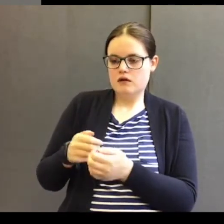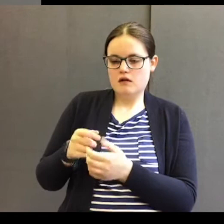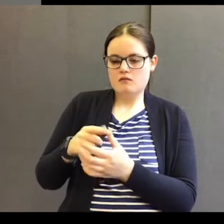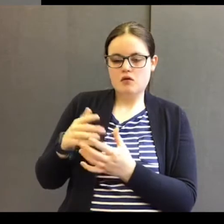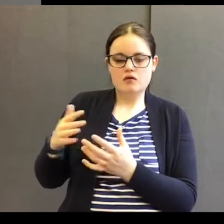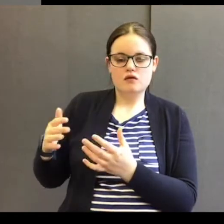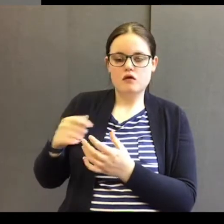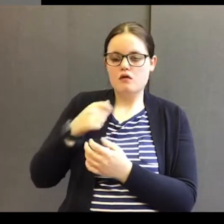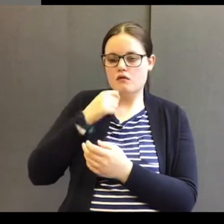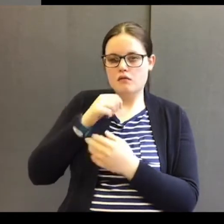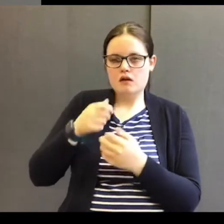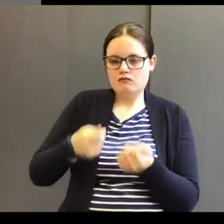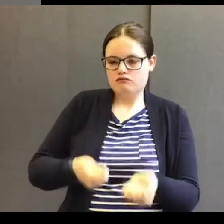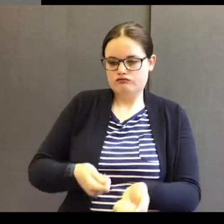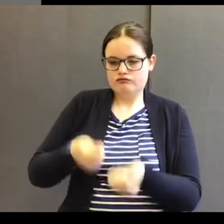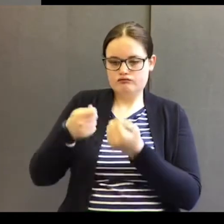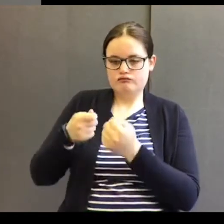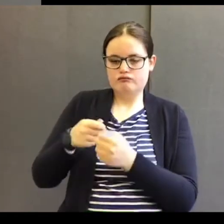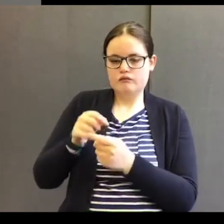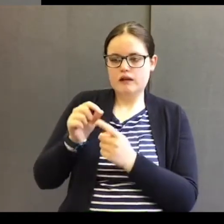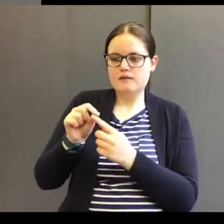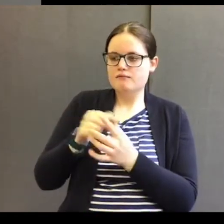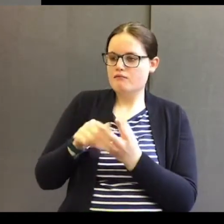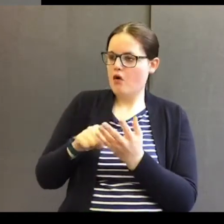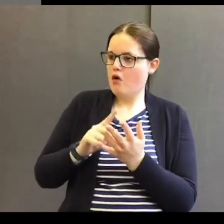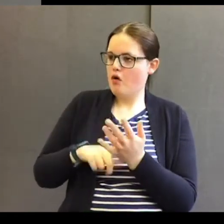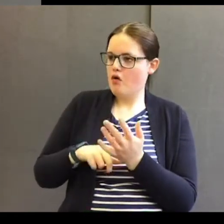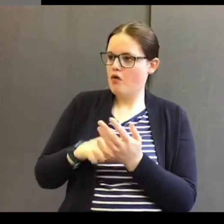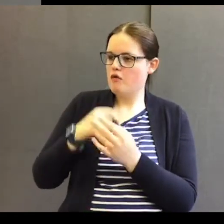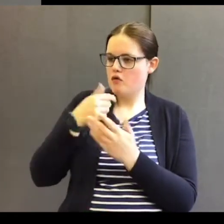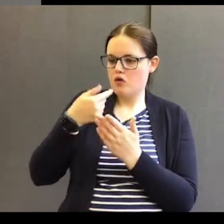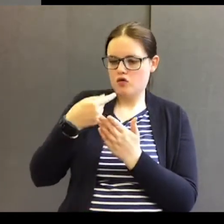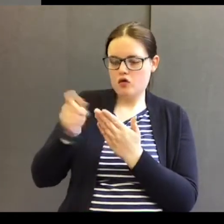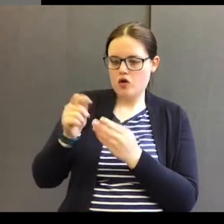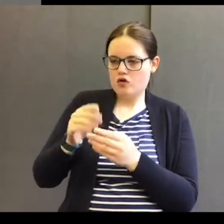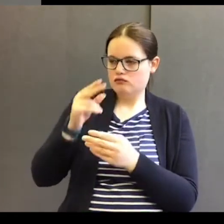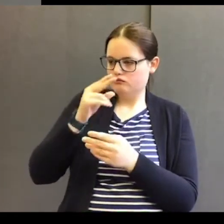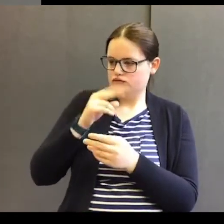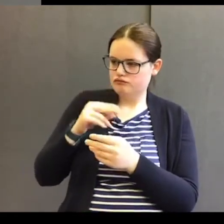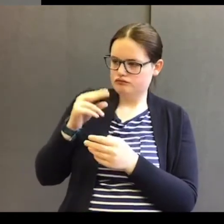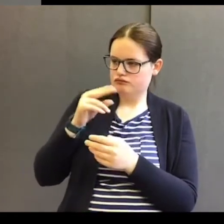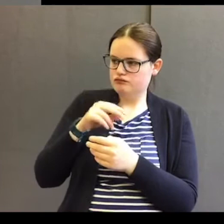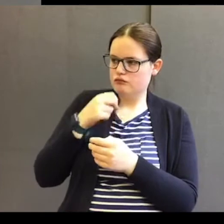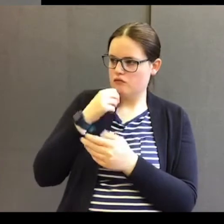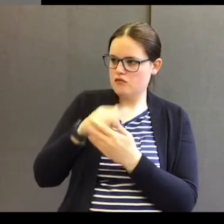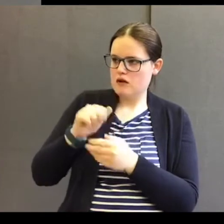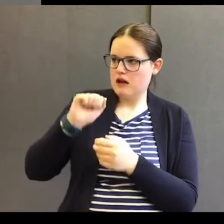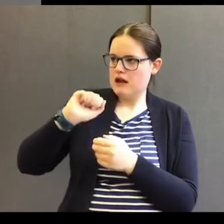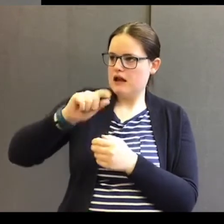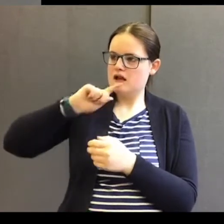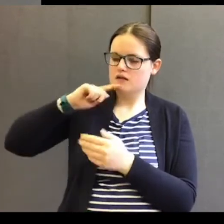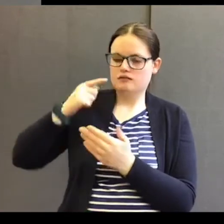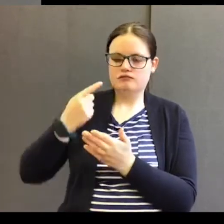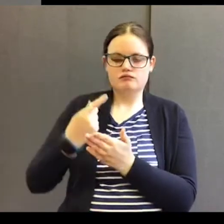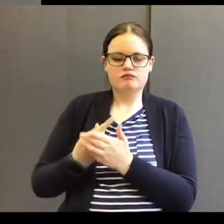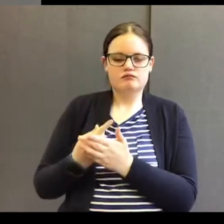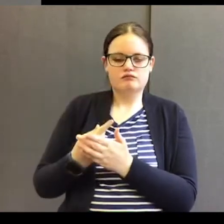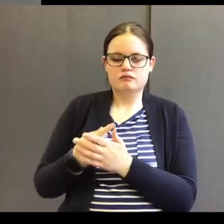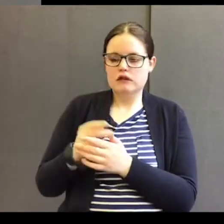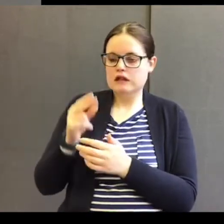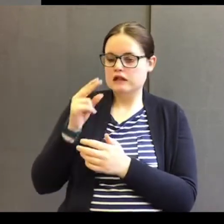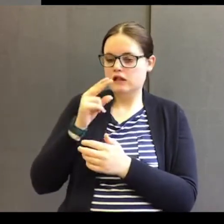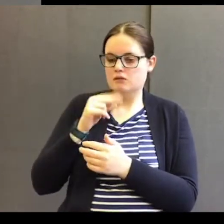great apostle will be raised up, Paul, who will go and speak, and it will be his